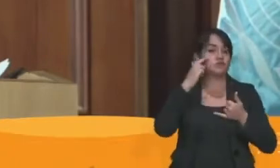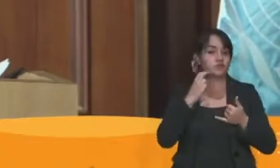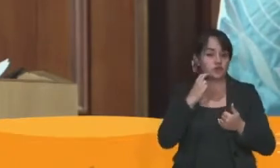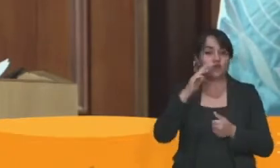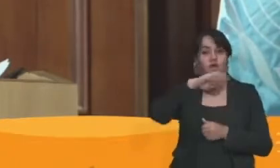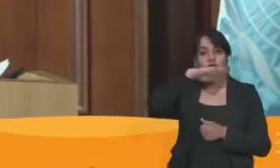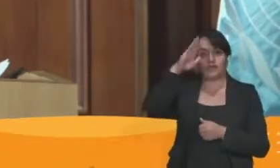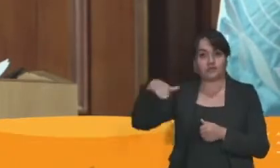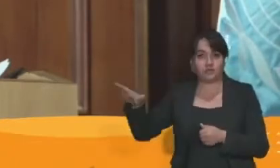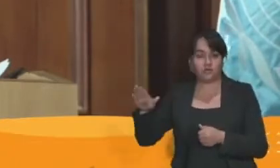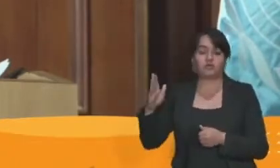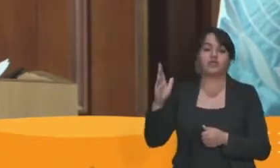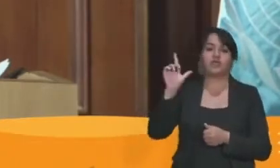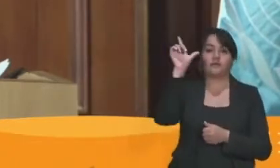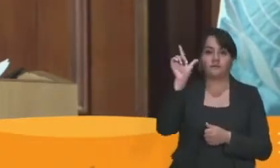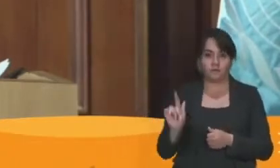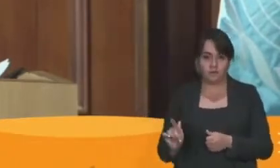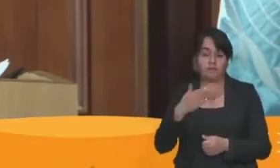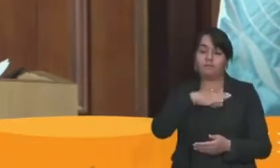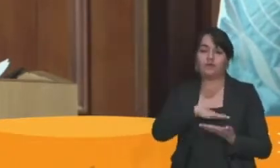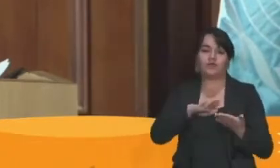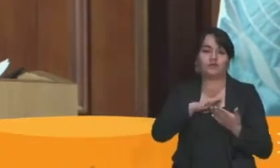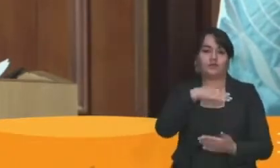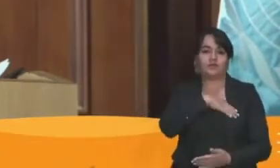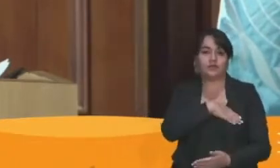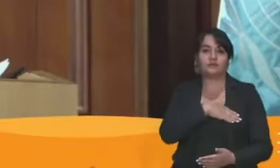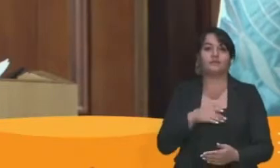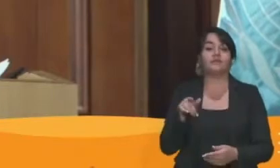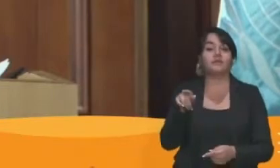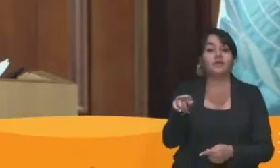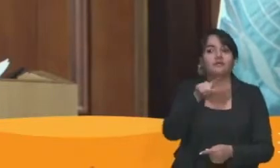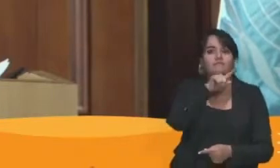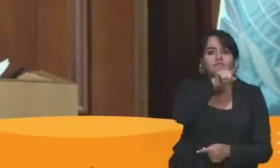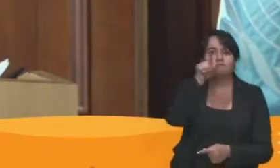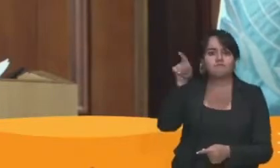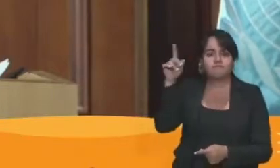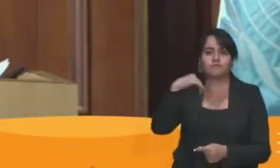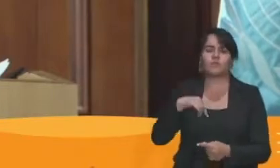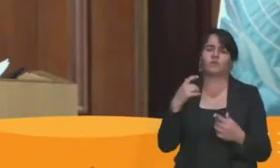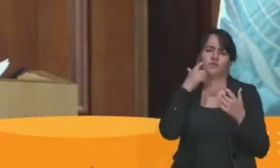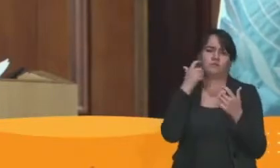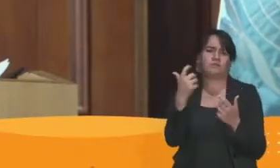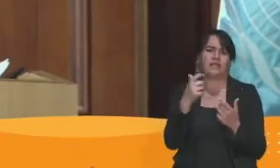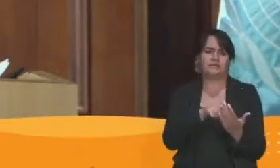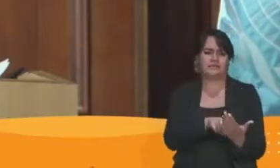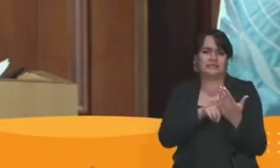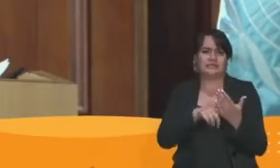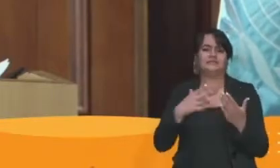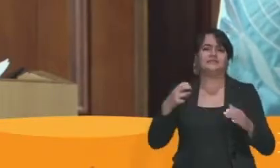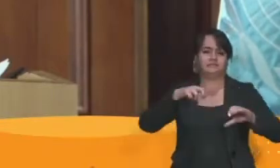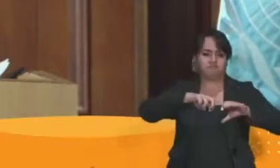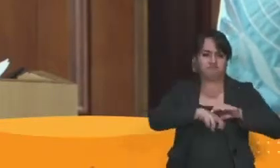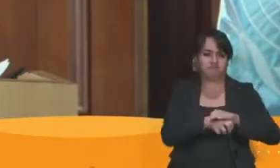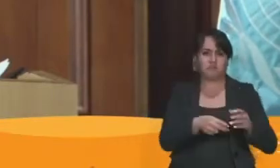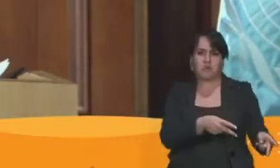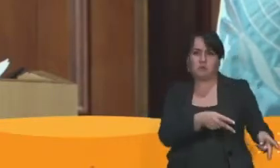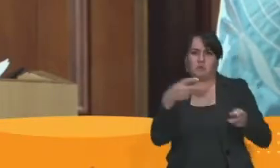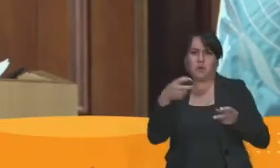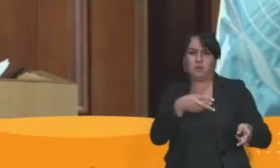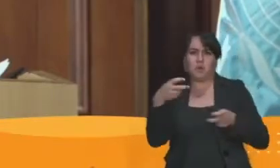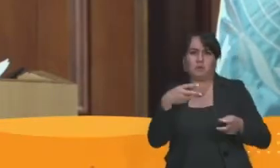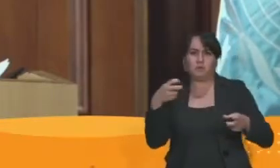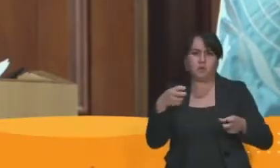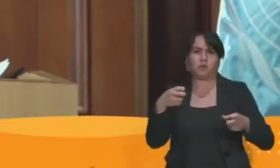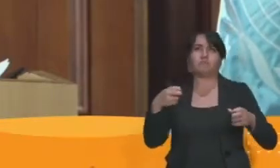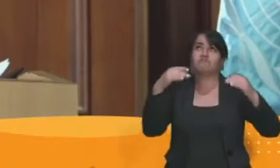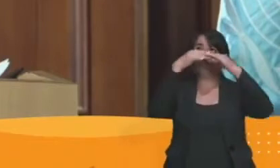Chocó, Antioquia, Bolívar continue to be in the departments where the greatest exploitation is